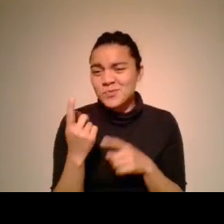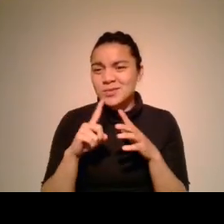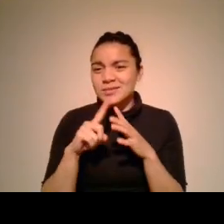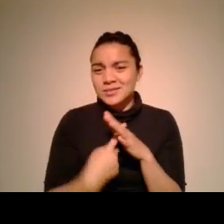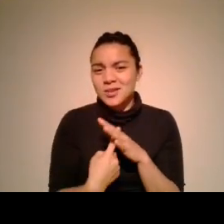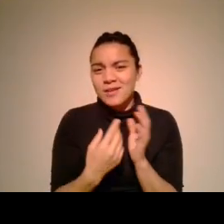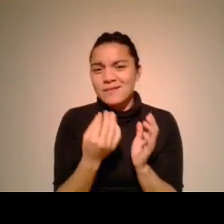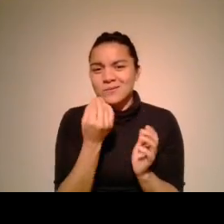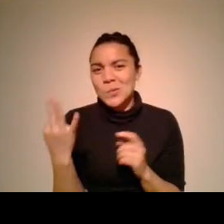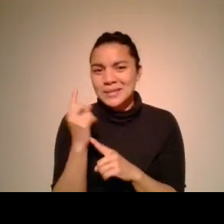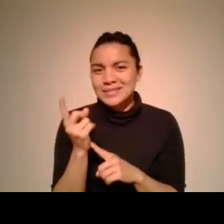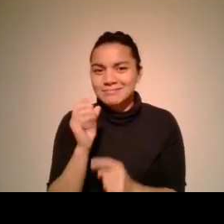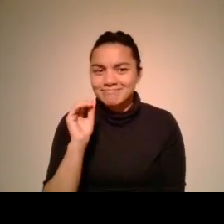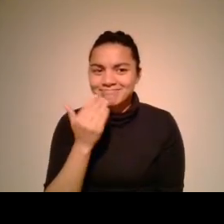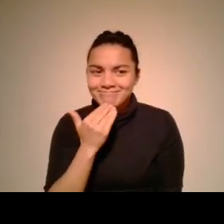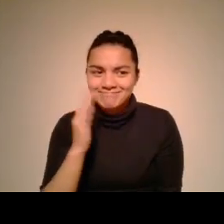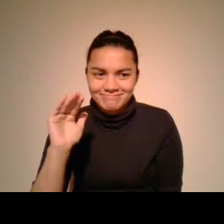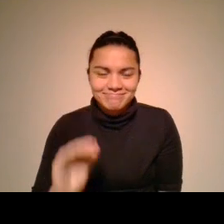Thanks.